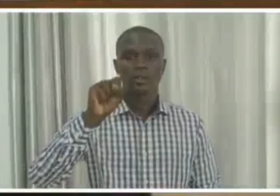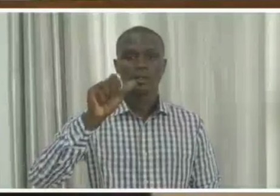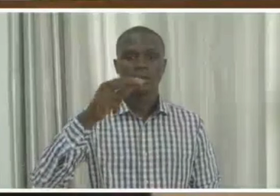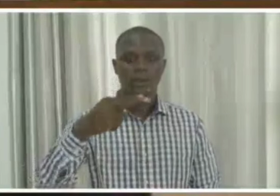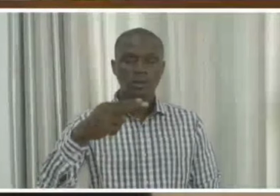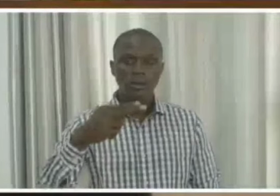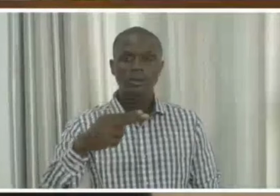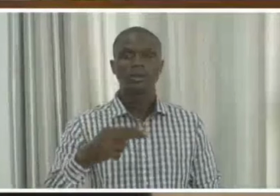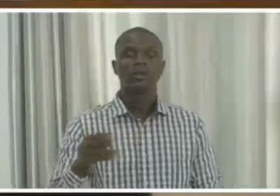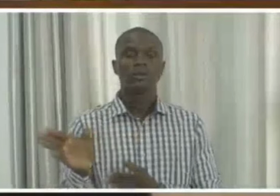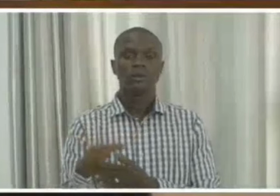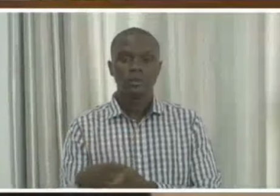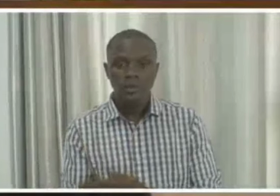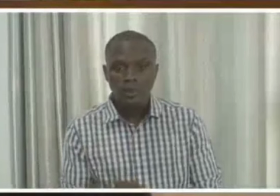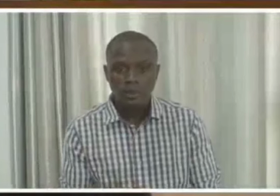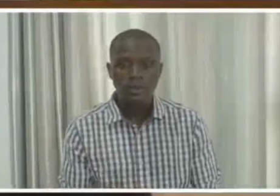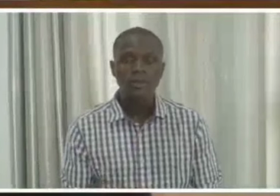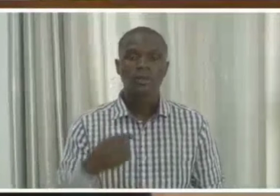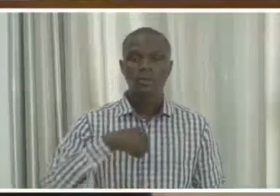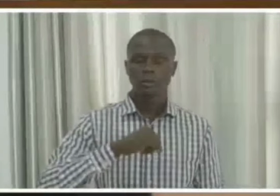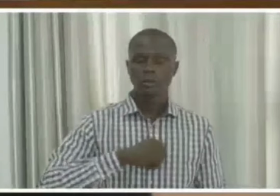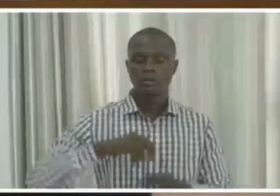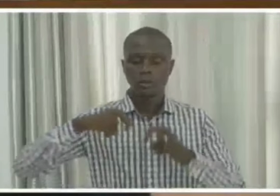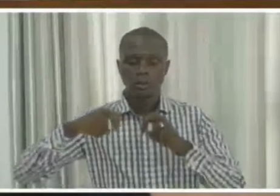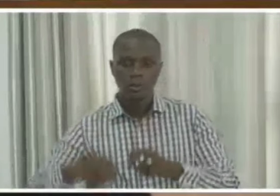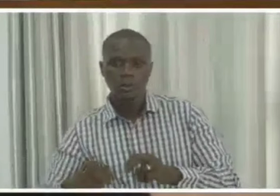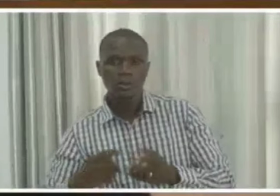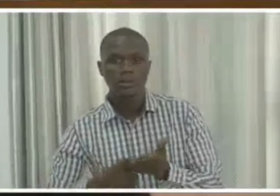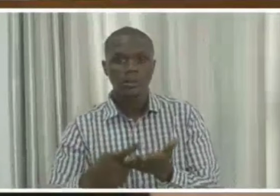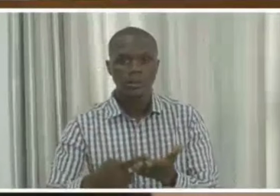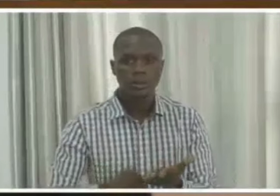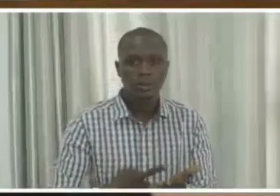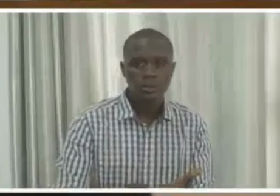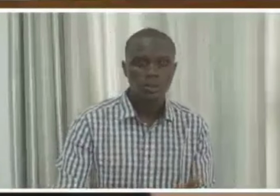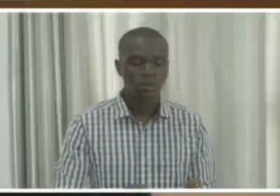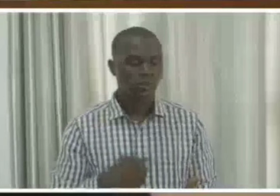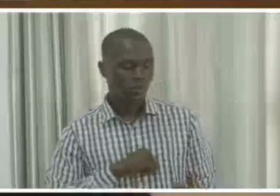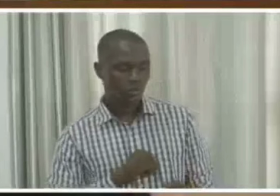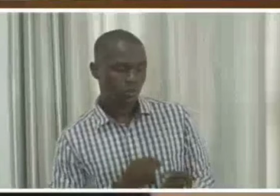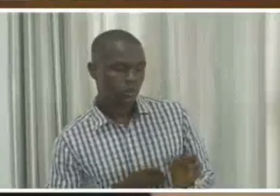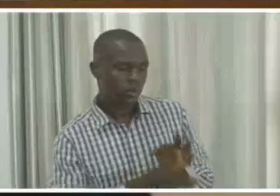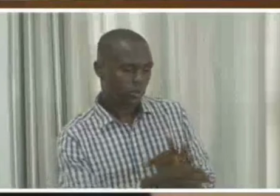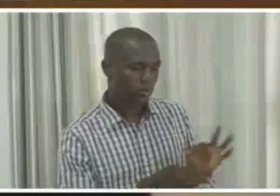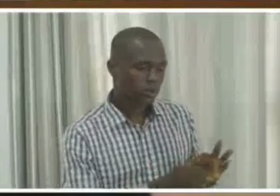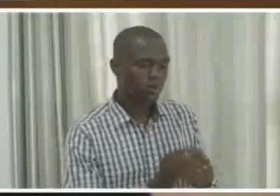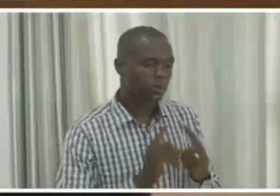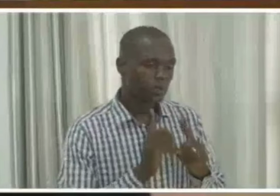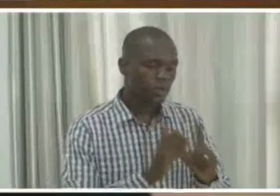environment minister, see how we can cooperate a bit more. For the help with